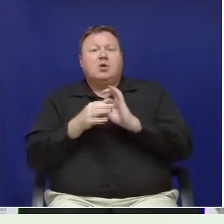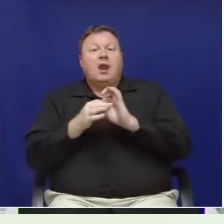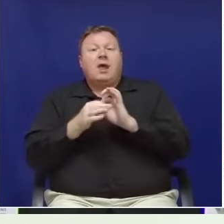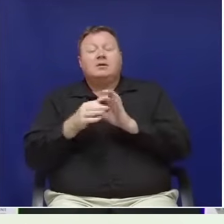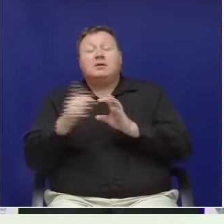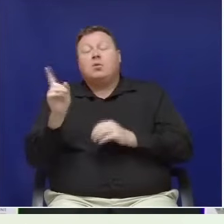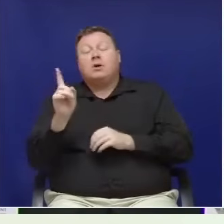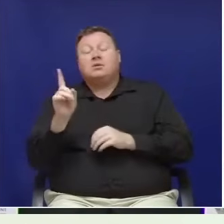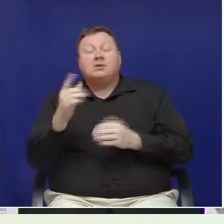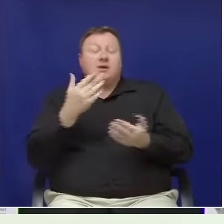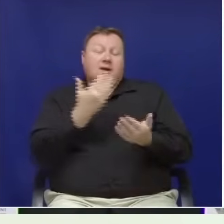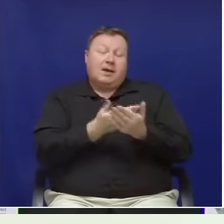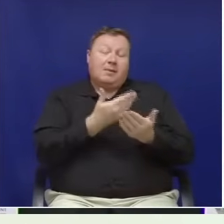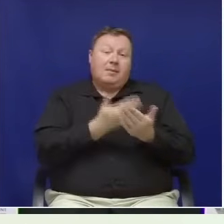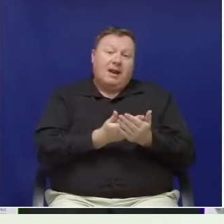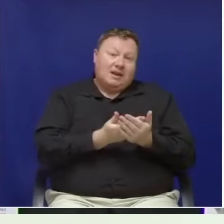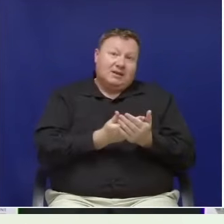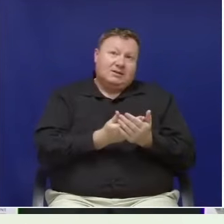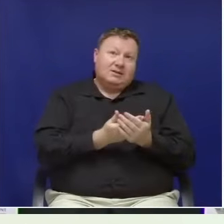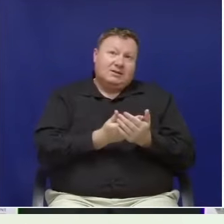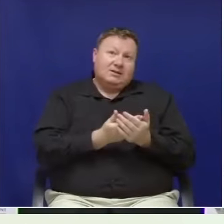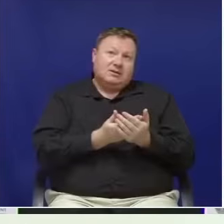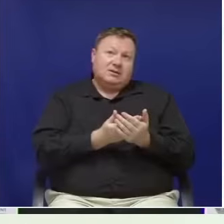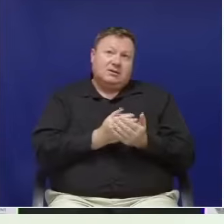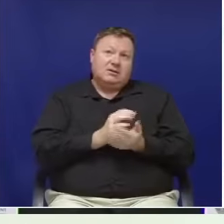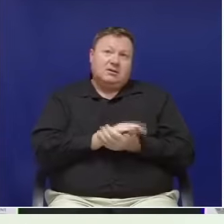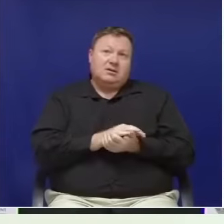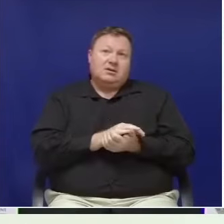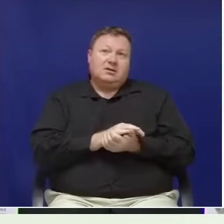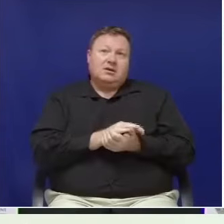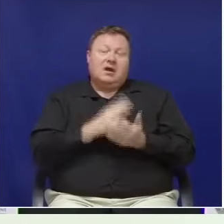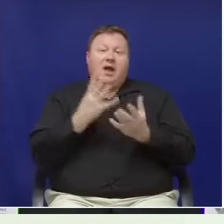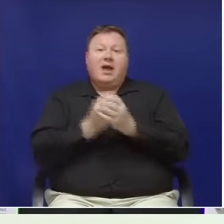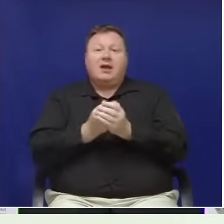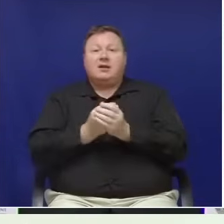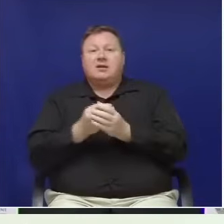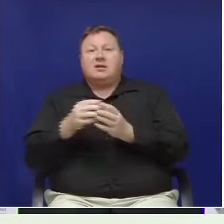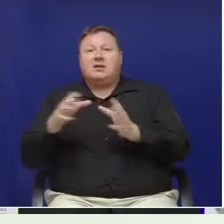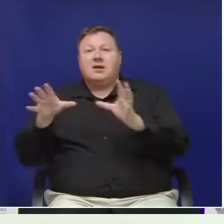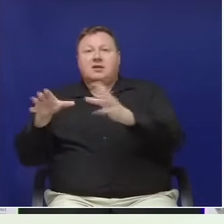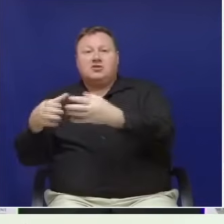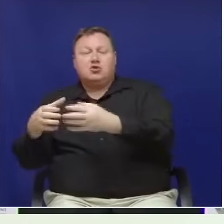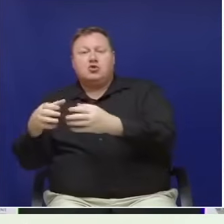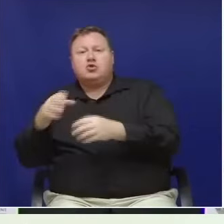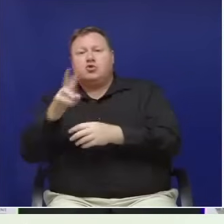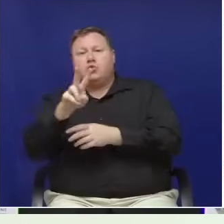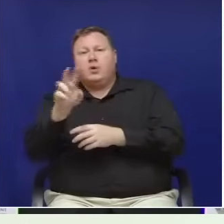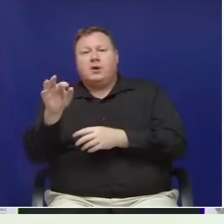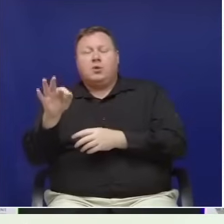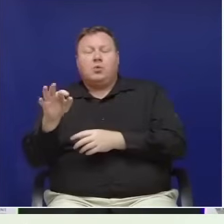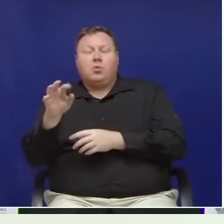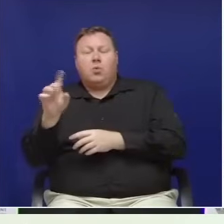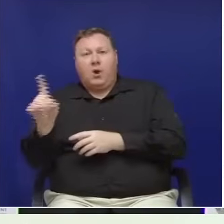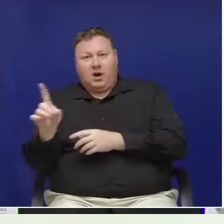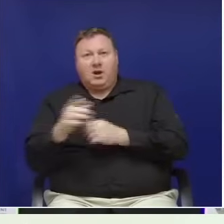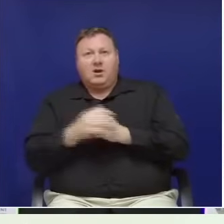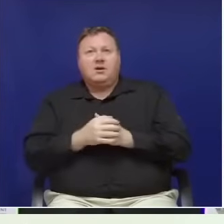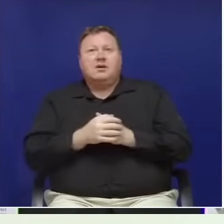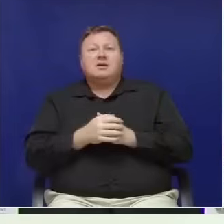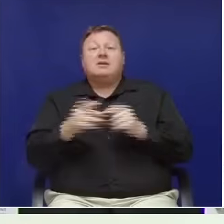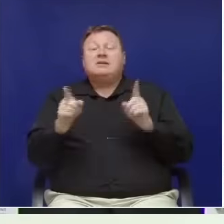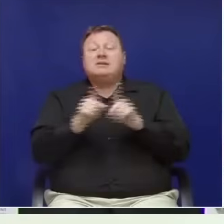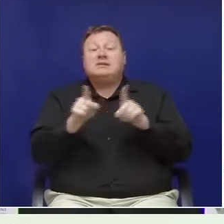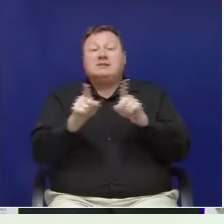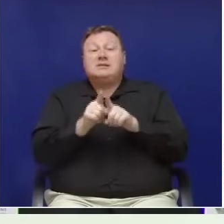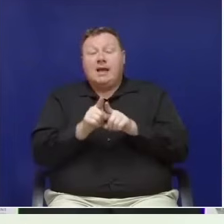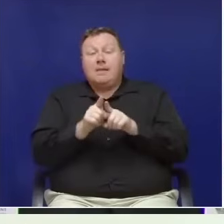force readiness and institutional renewal? Furthermore, how will the implementation of